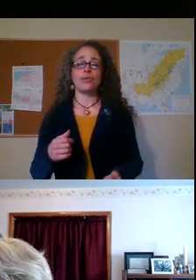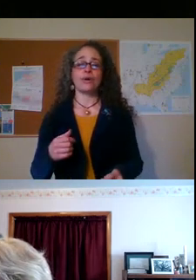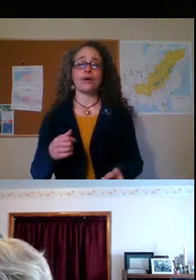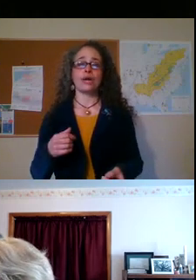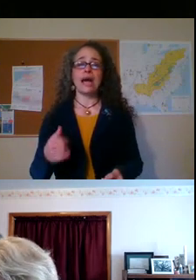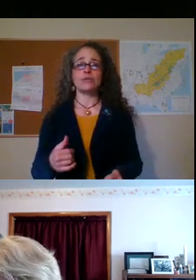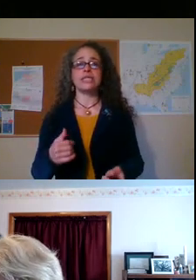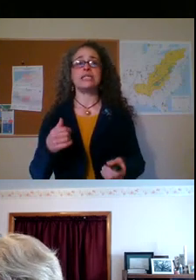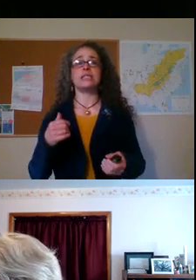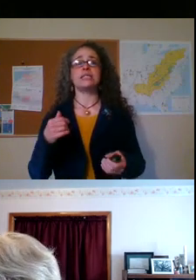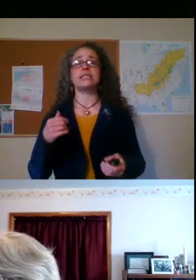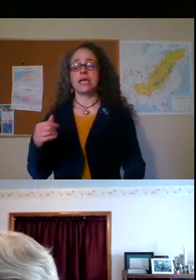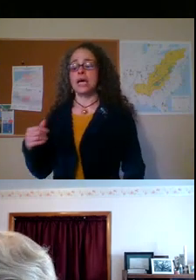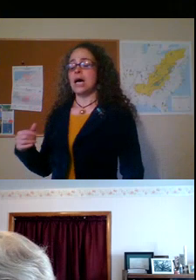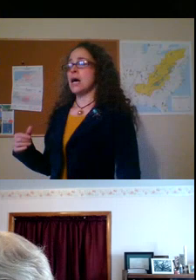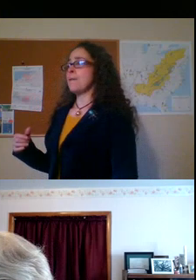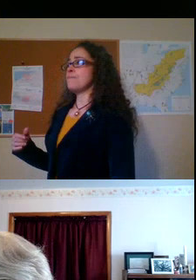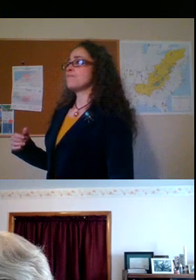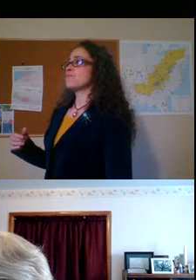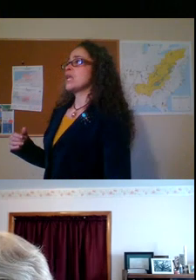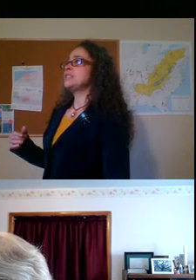on your county's